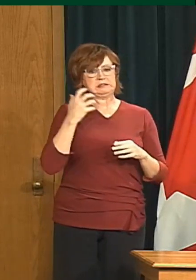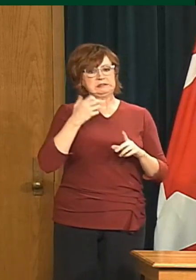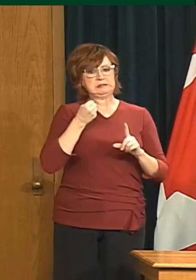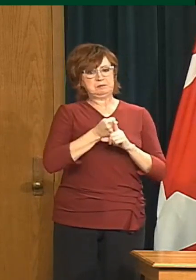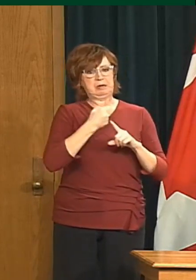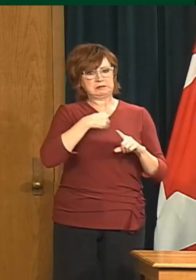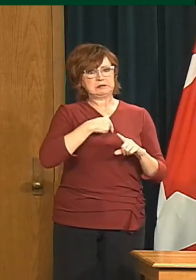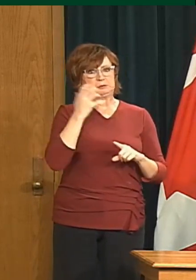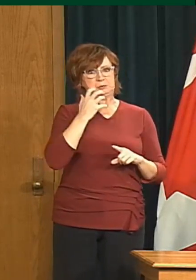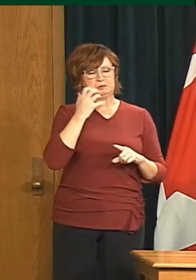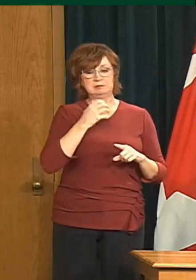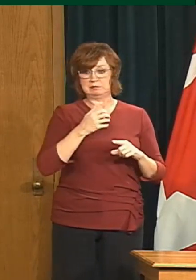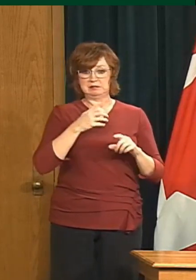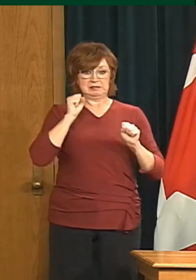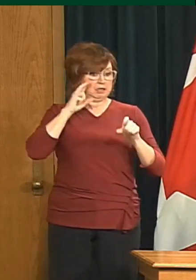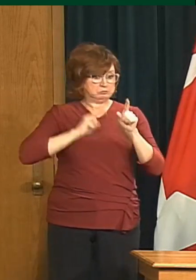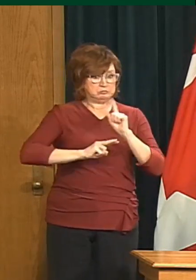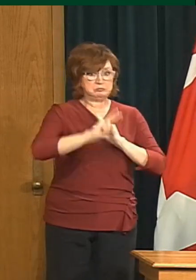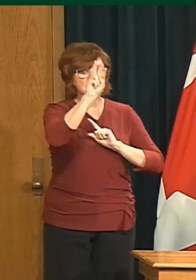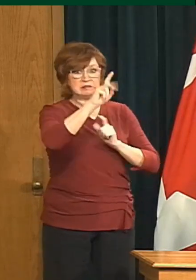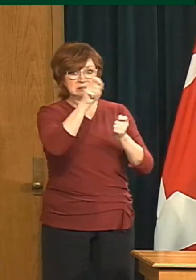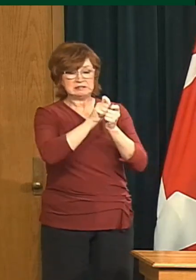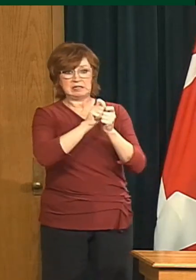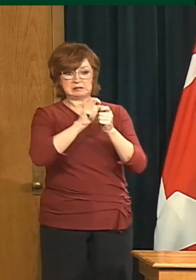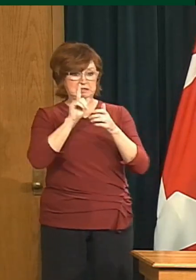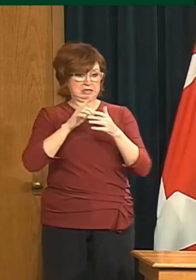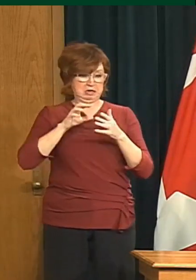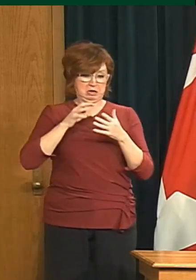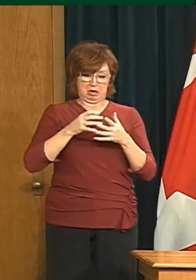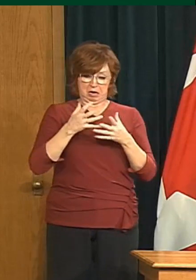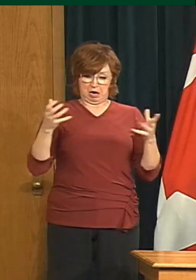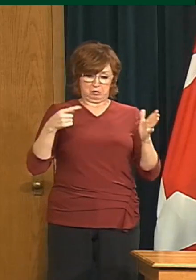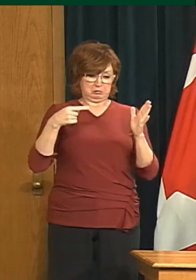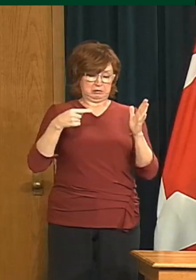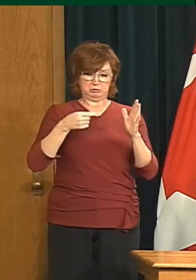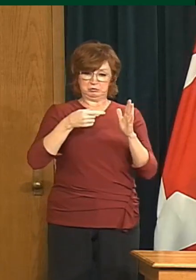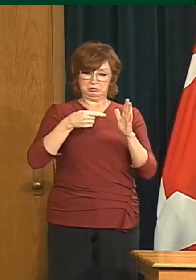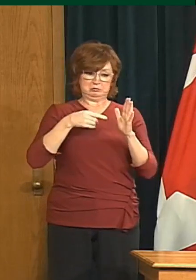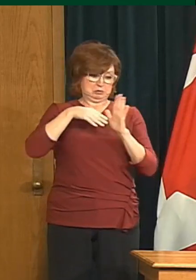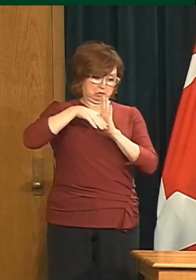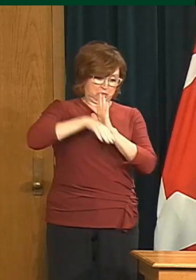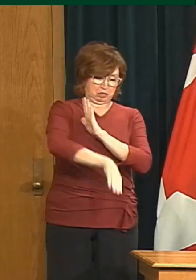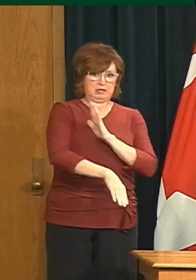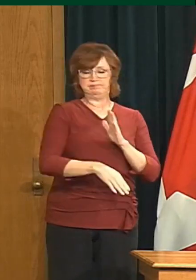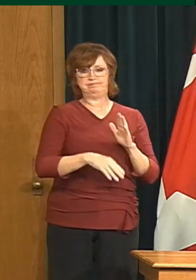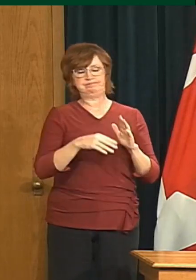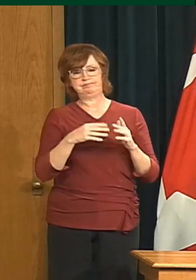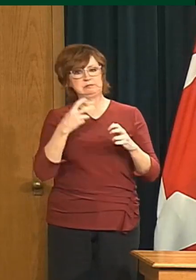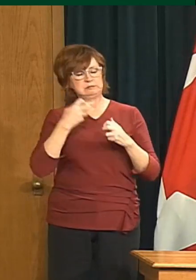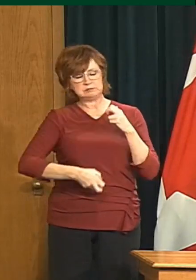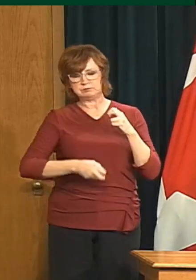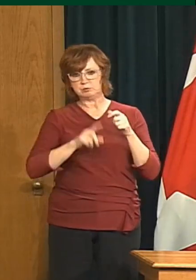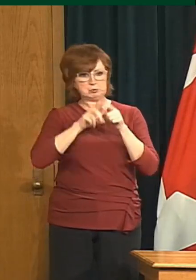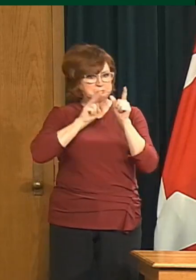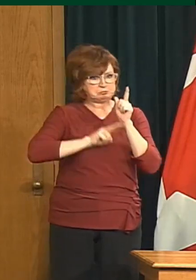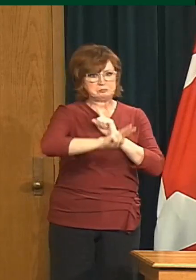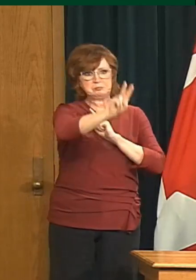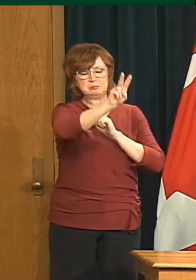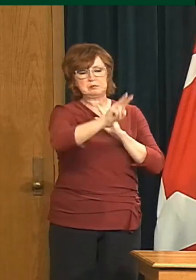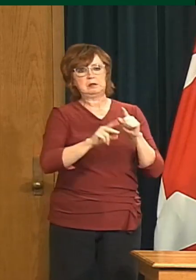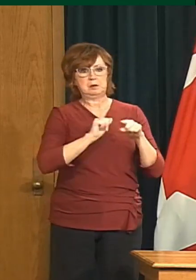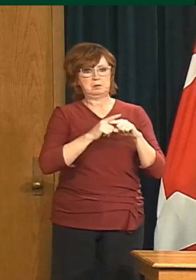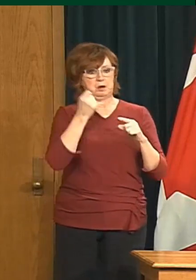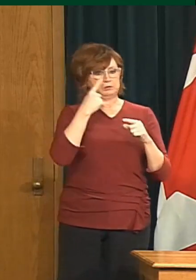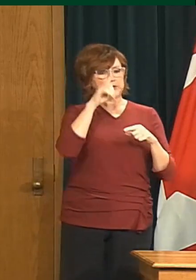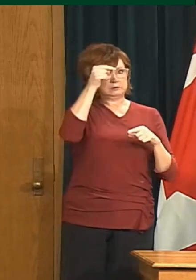be, our Ministry of Finance and our Minister of Finance have been looking at a number of different scenarios. And we